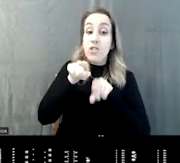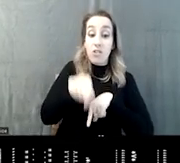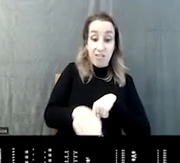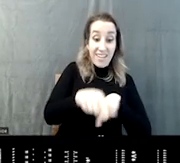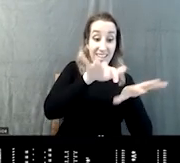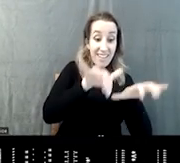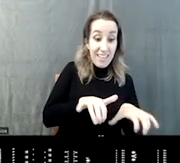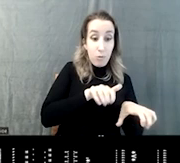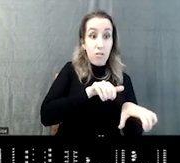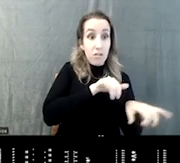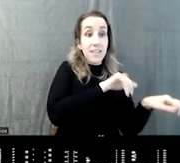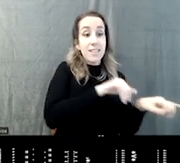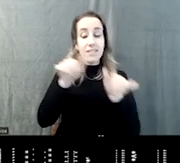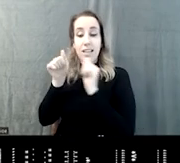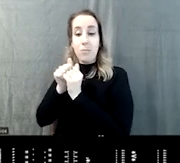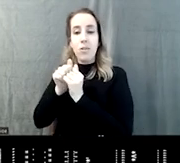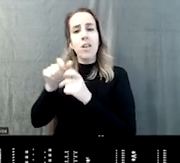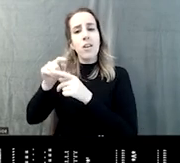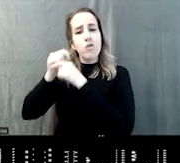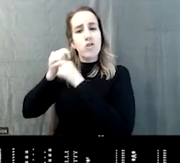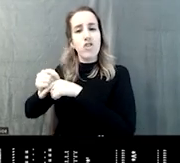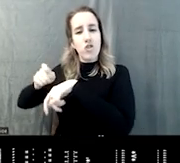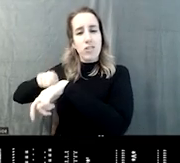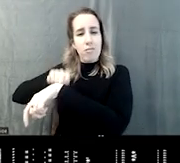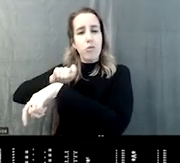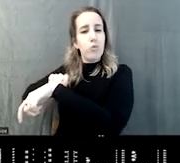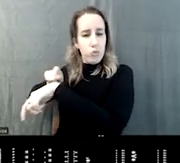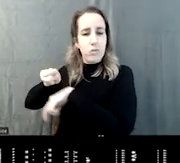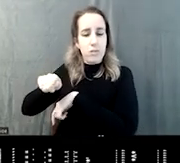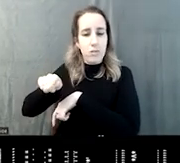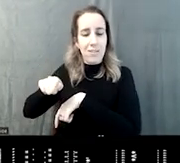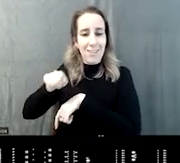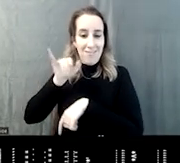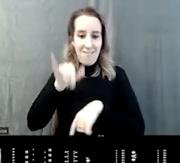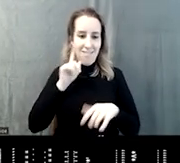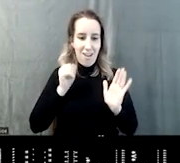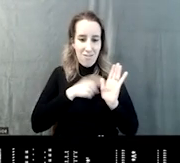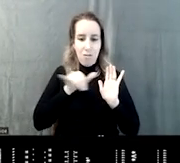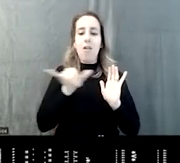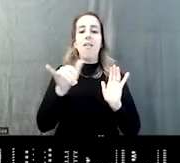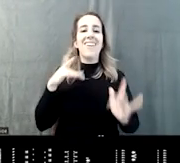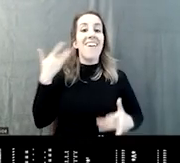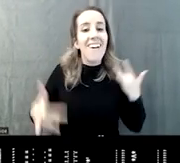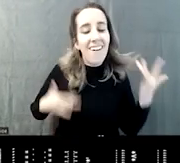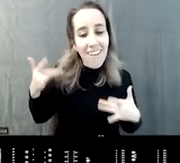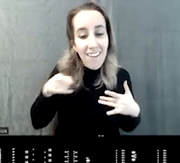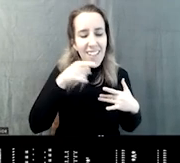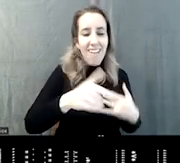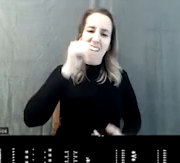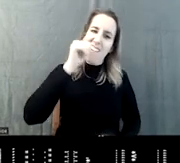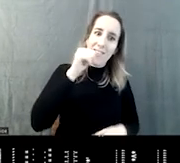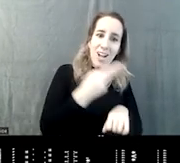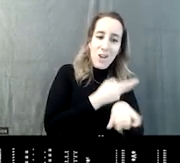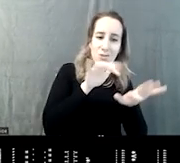tattooing practice that we have. And so I was really excited by that again, in this kind of everyday object, there was this overlap